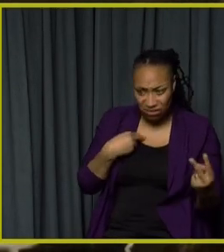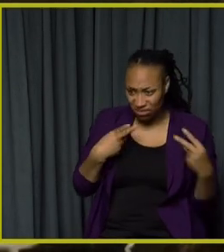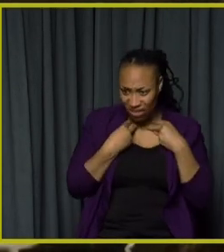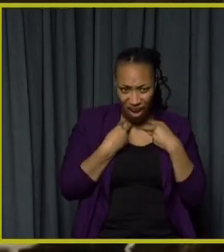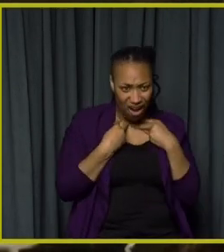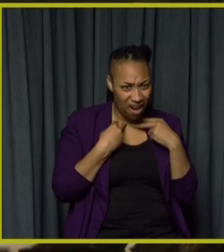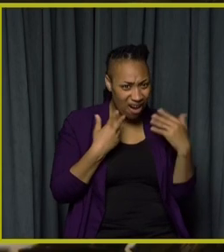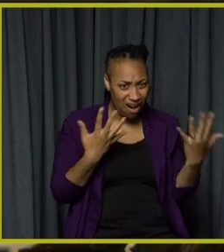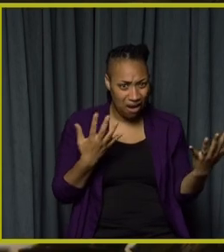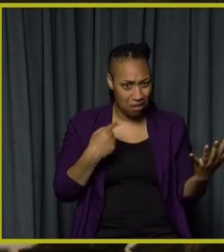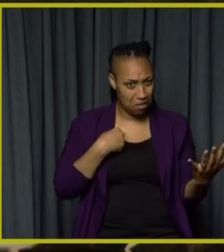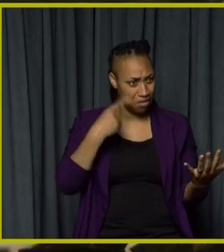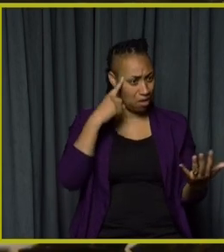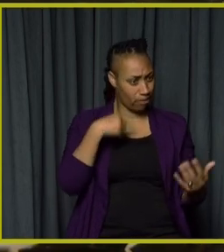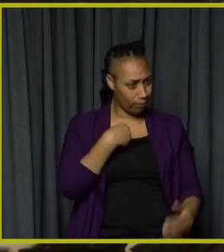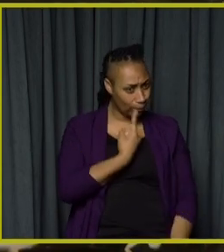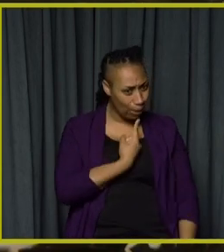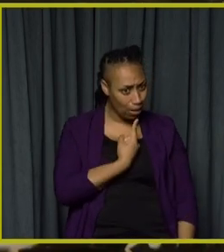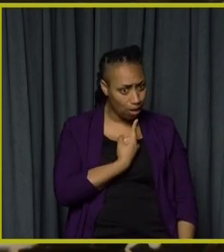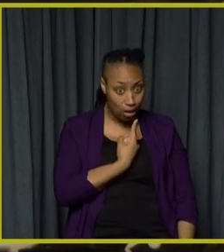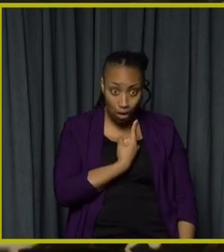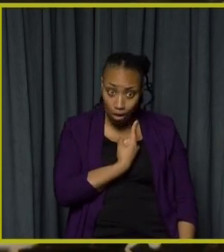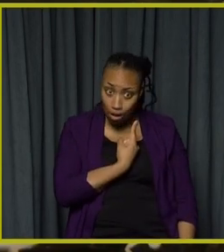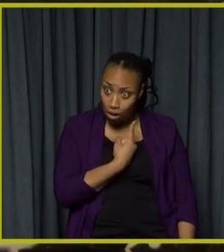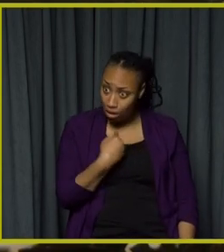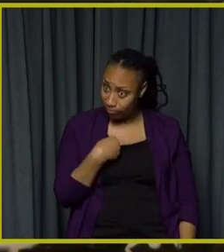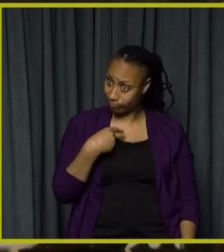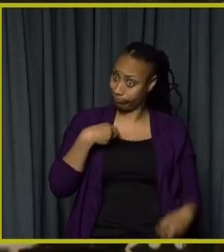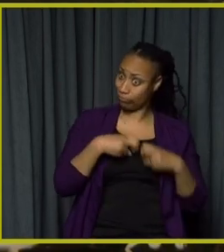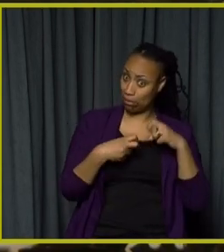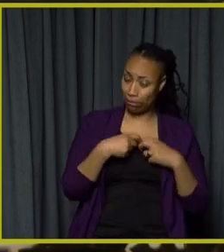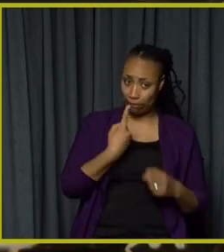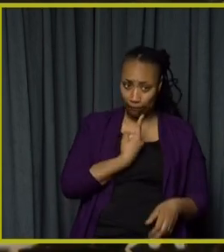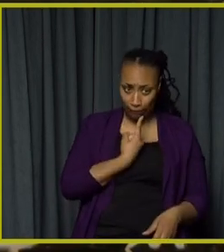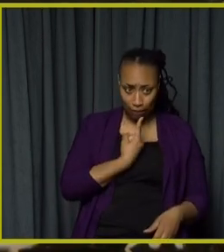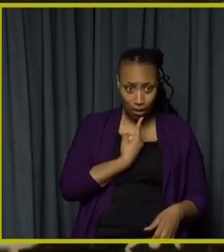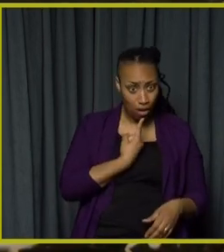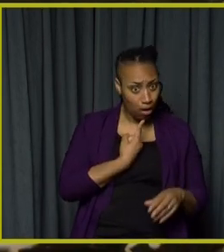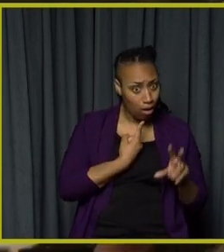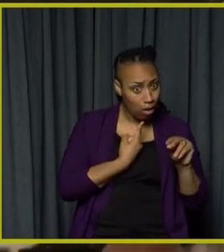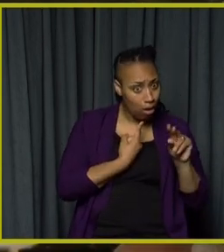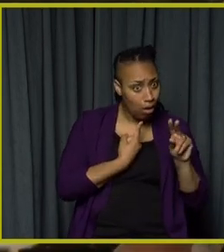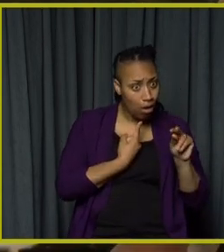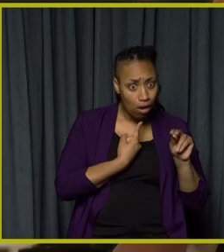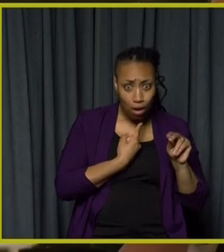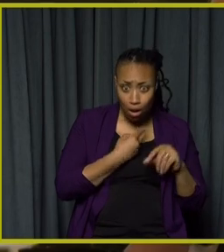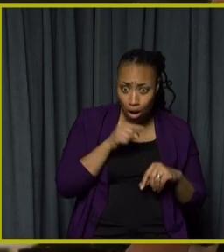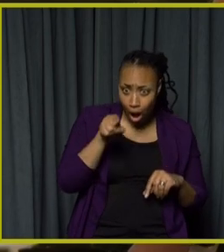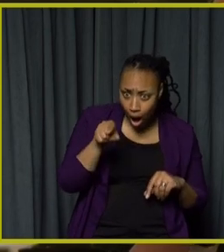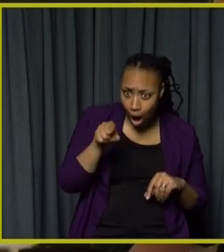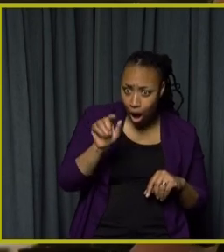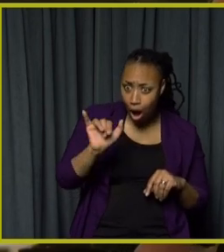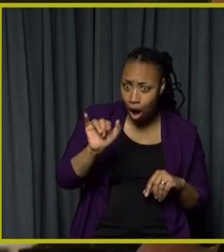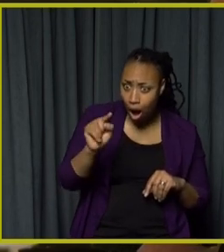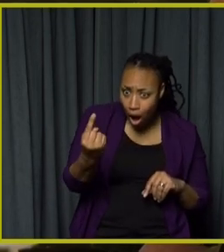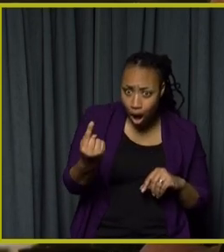was just that, mine. I found out I was not alone. Millions of people